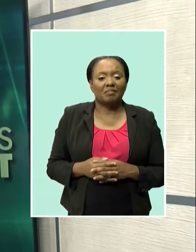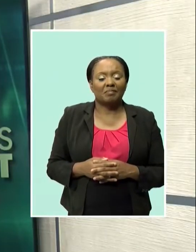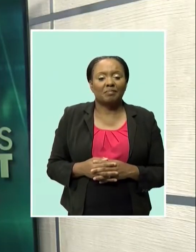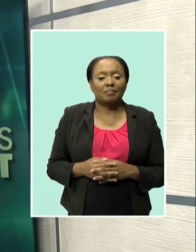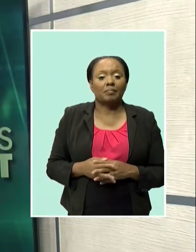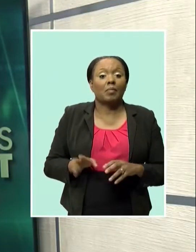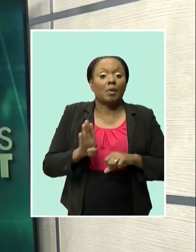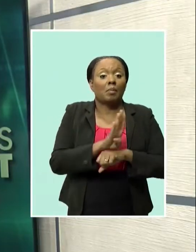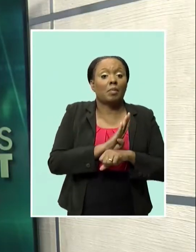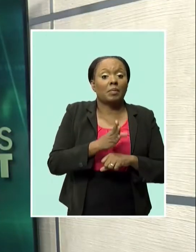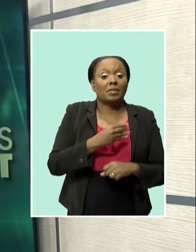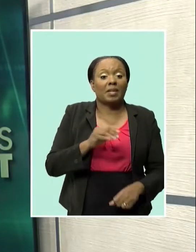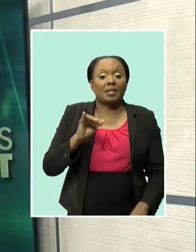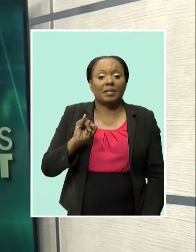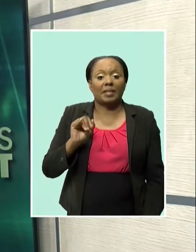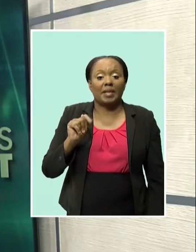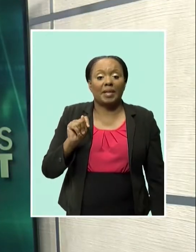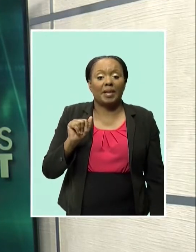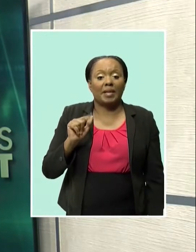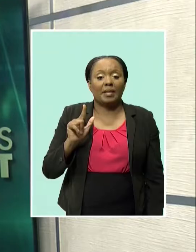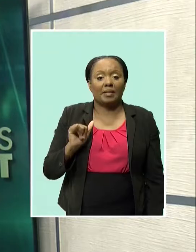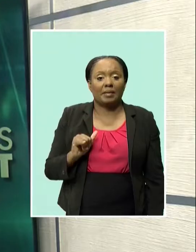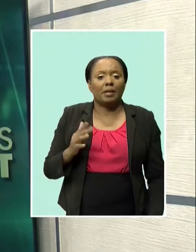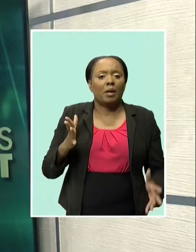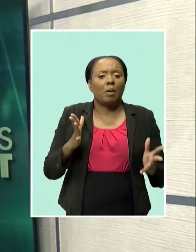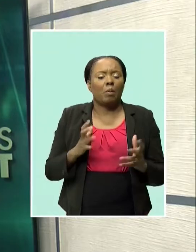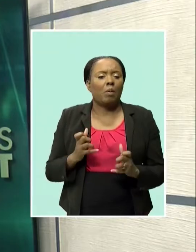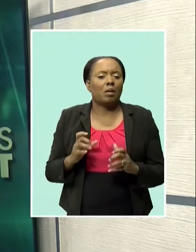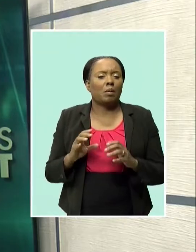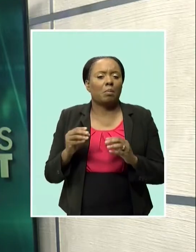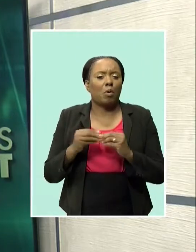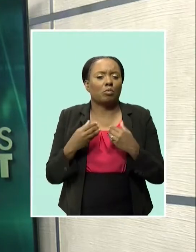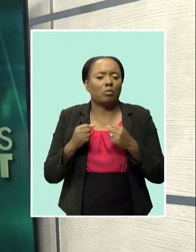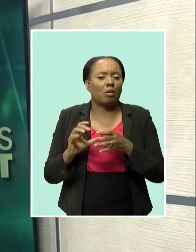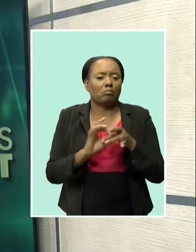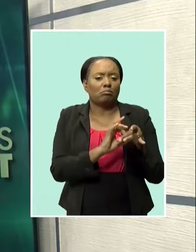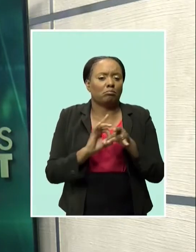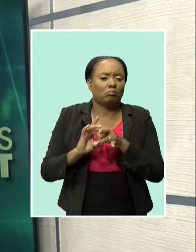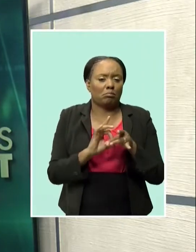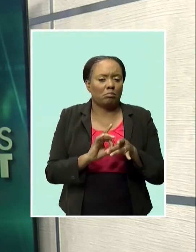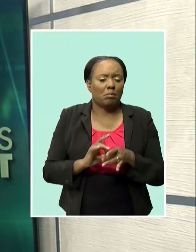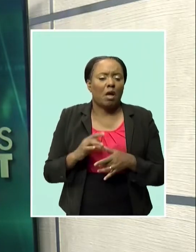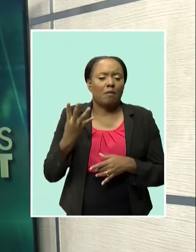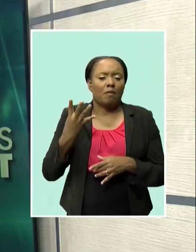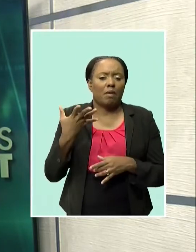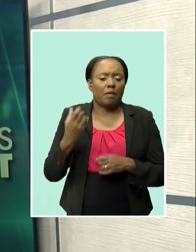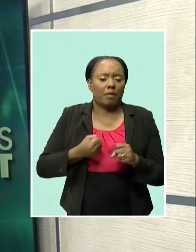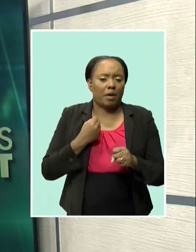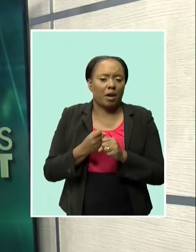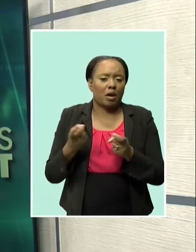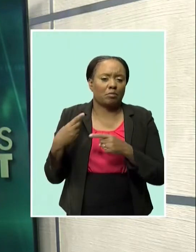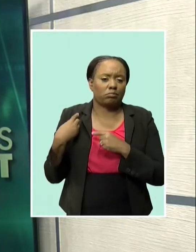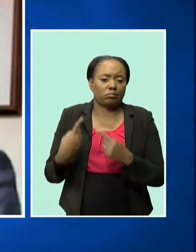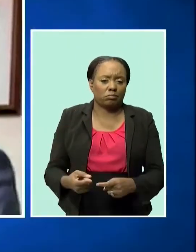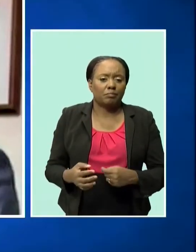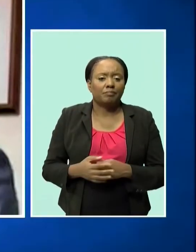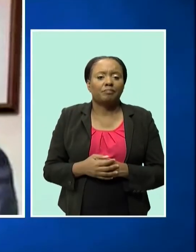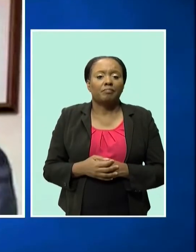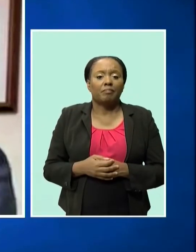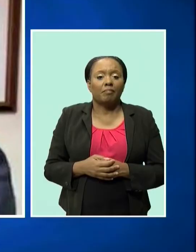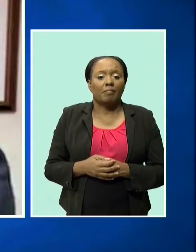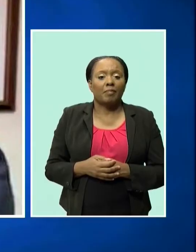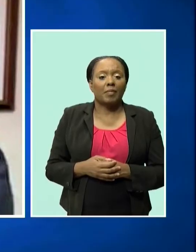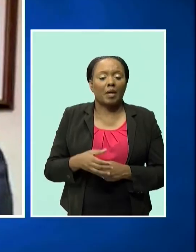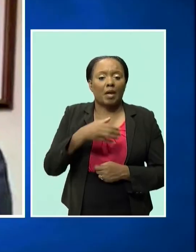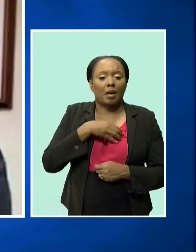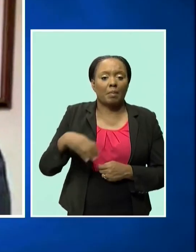Barbados and Italy are looking to deepen their 45 years of diplomatic relations. This was the focal point of discussions when non-resident ambassador of Italy